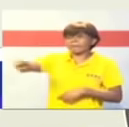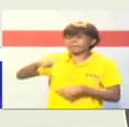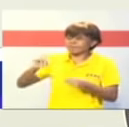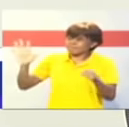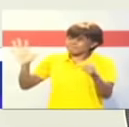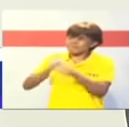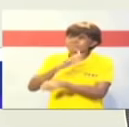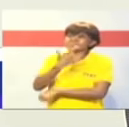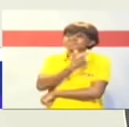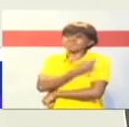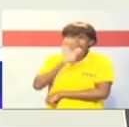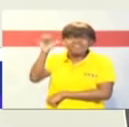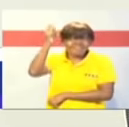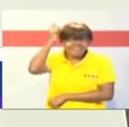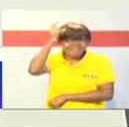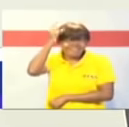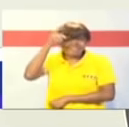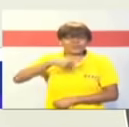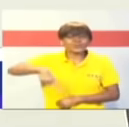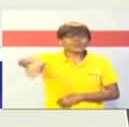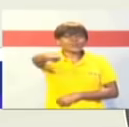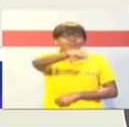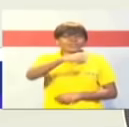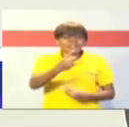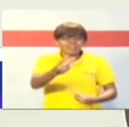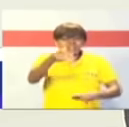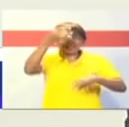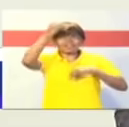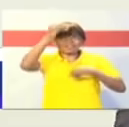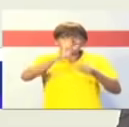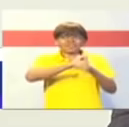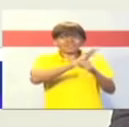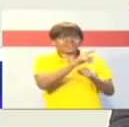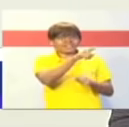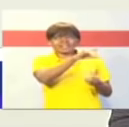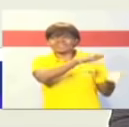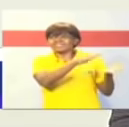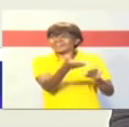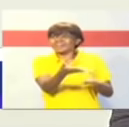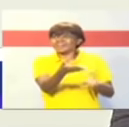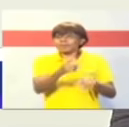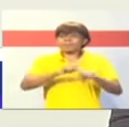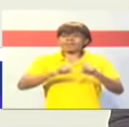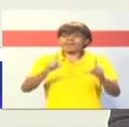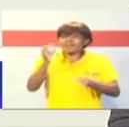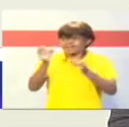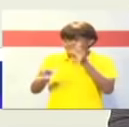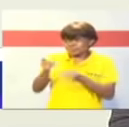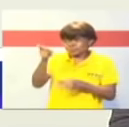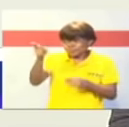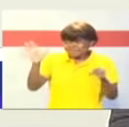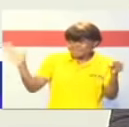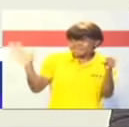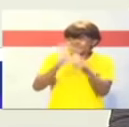have died from COVID-19. So if you're fully vaccinated, your risk of dying from COVID-19